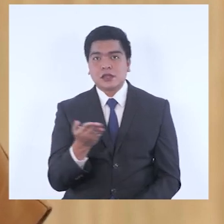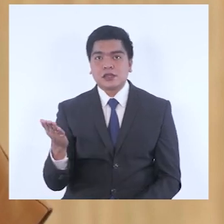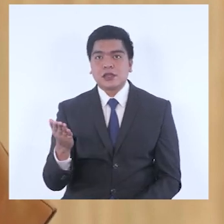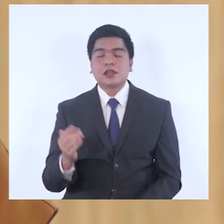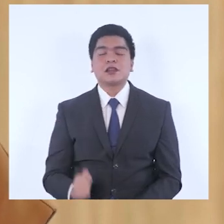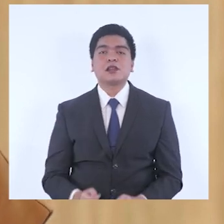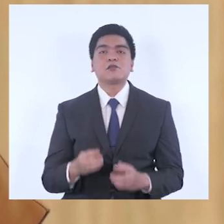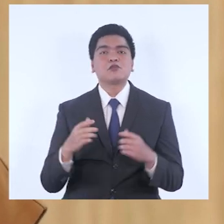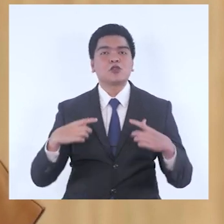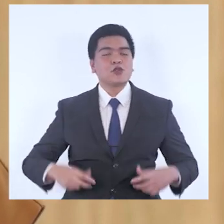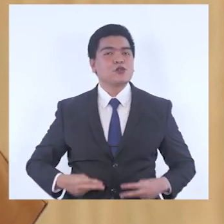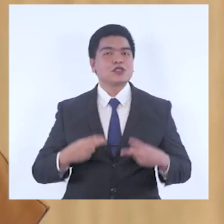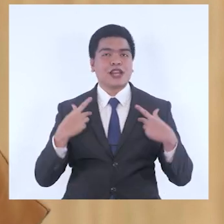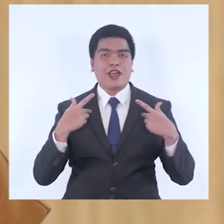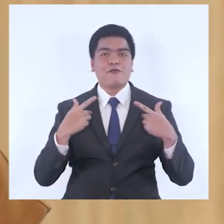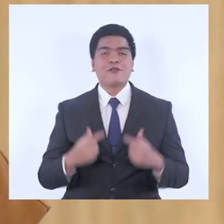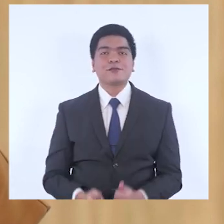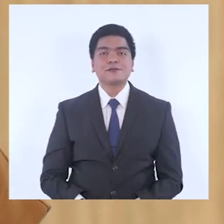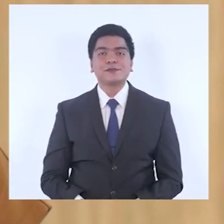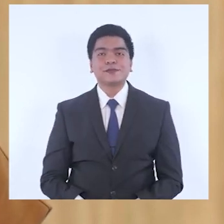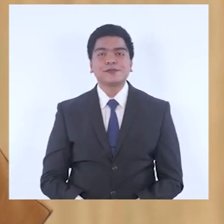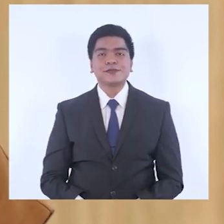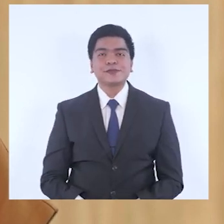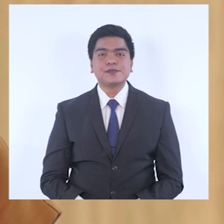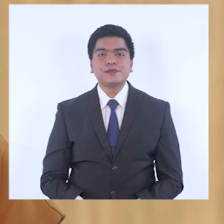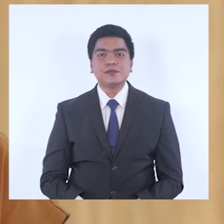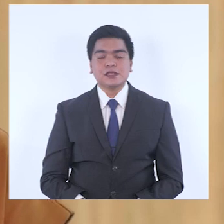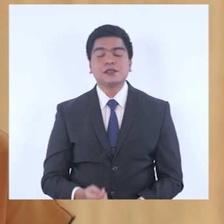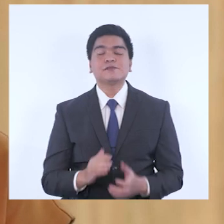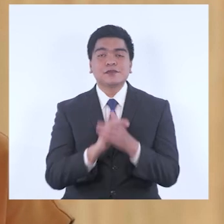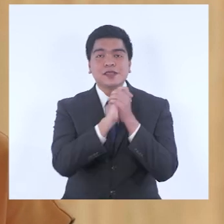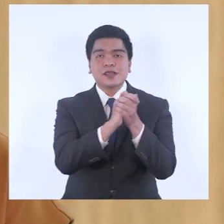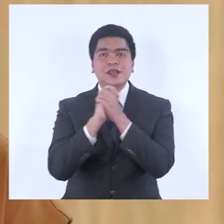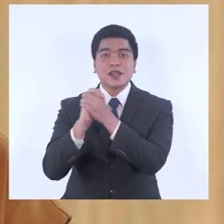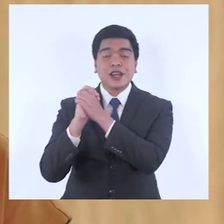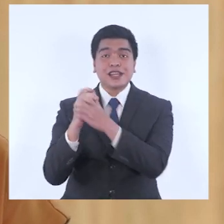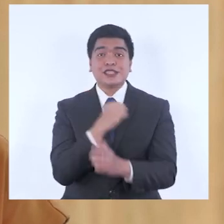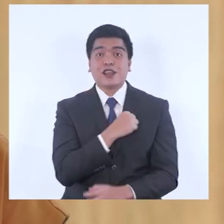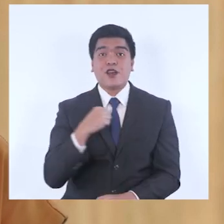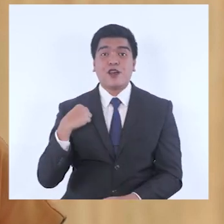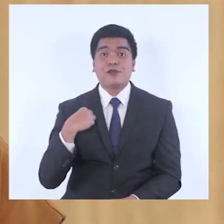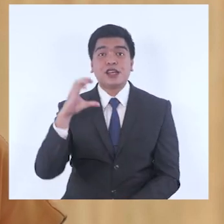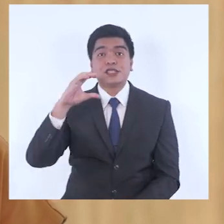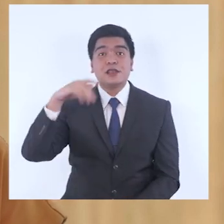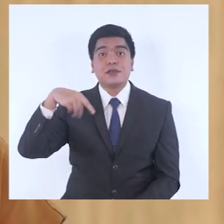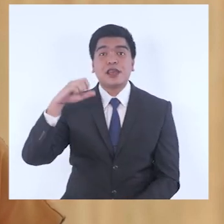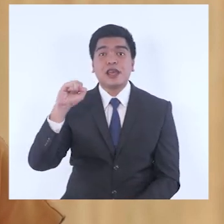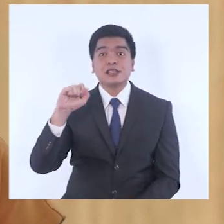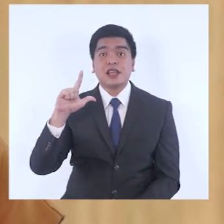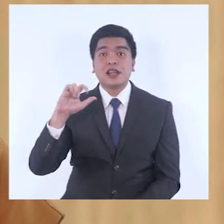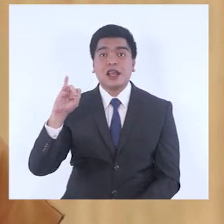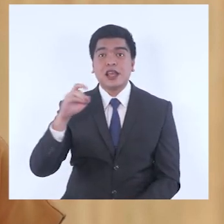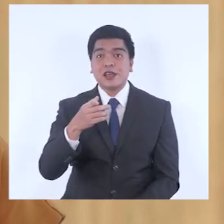Congratulations to the CPSLI organizers. You have succeeded in fulfilling the vision in favor of our